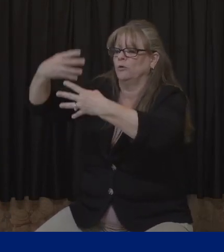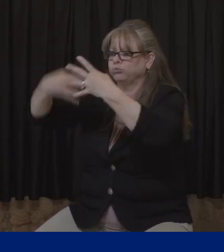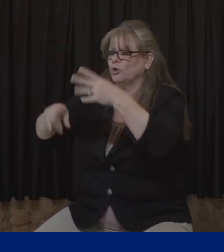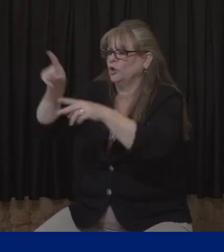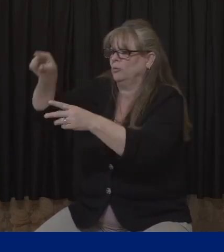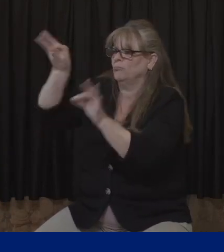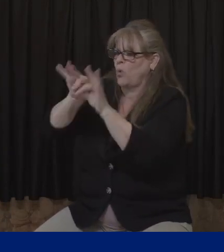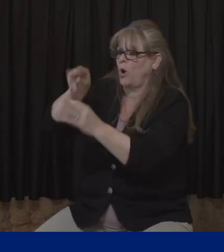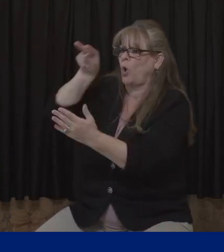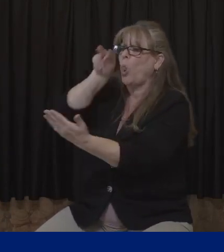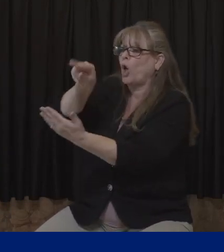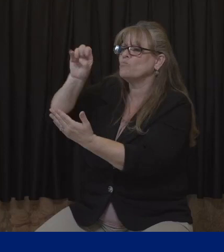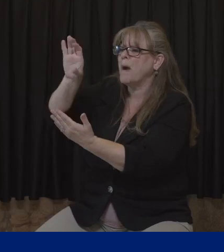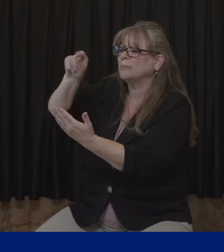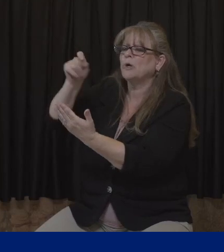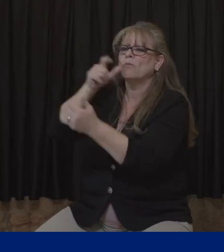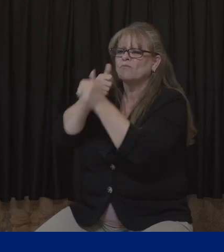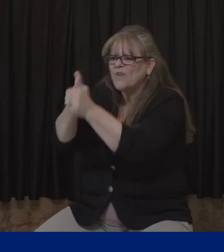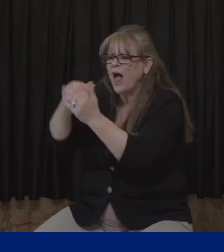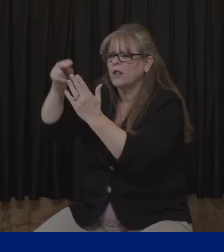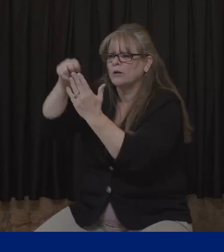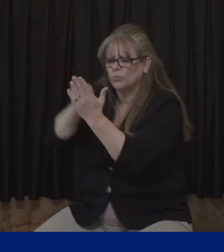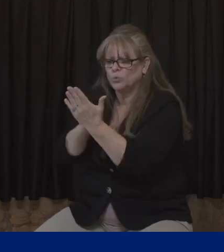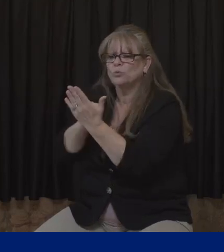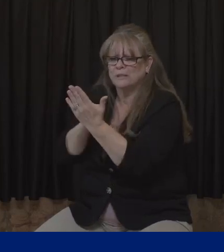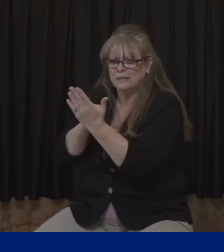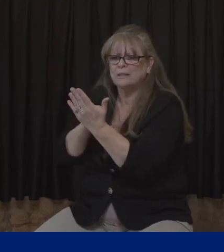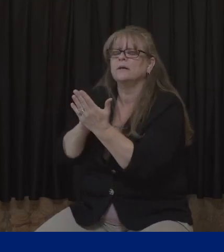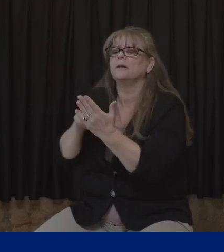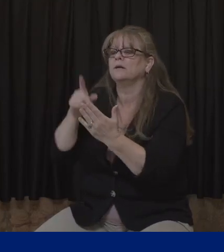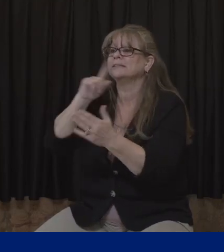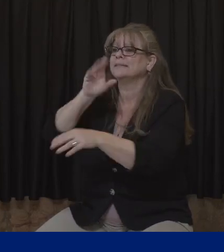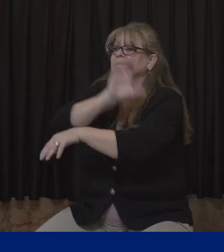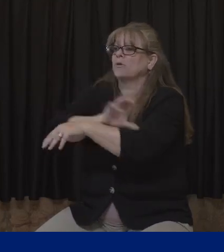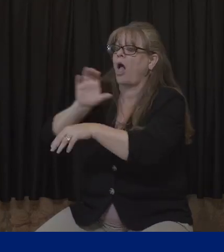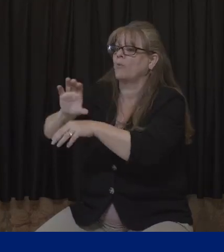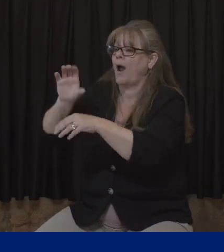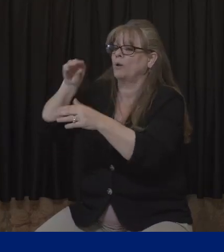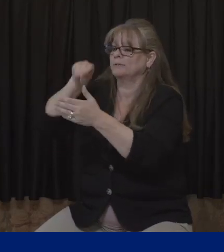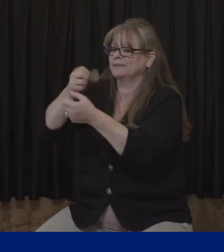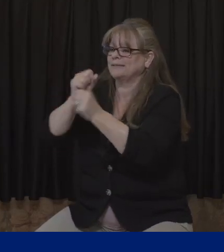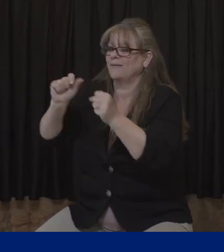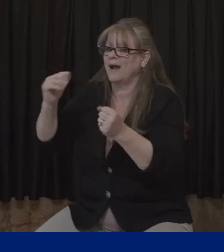if you choose to open your business May 1st, to make sure that you're meeting those safety requirements that are needed to do so.